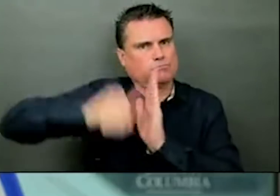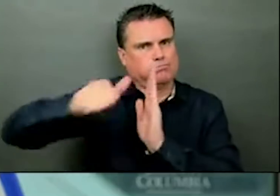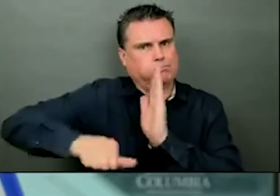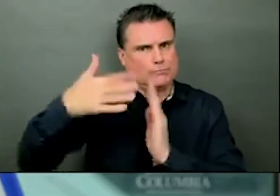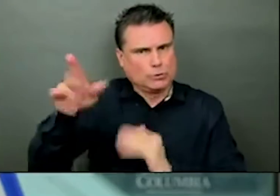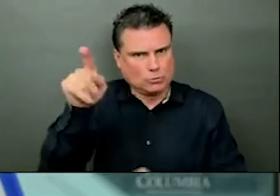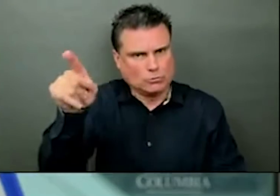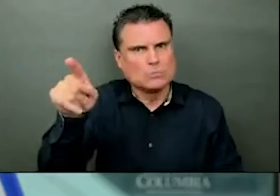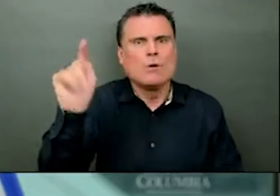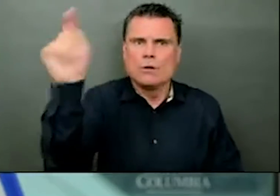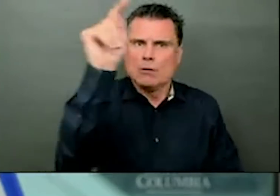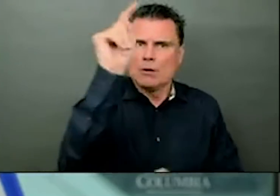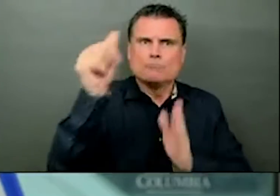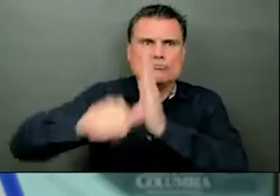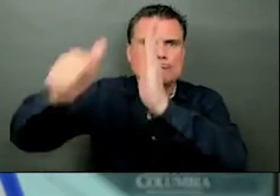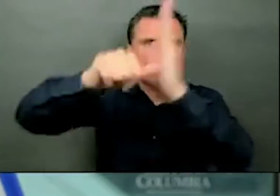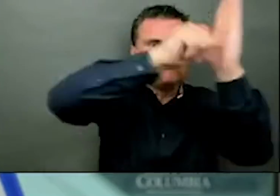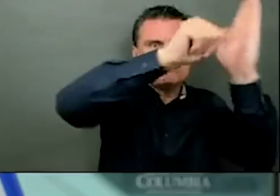57,961 in Vancouver Coastal Health,